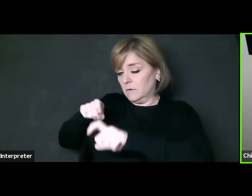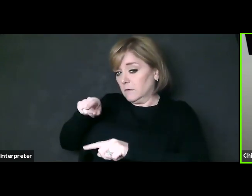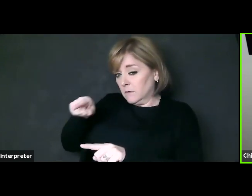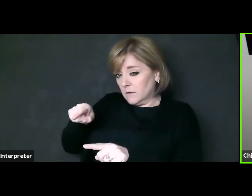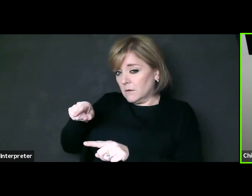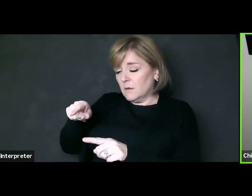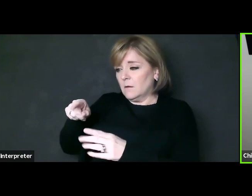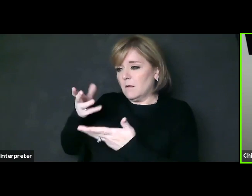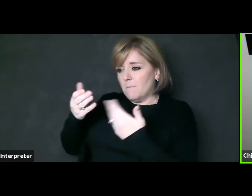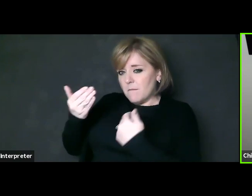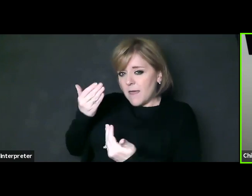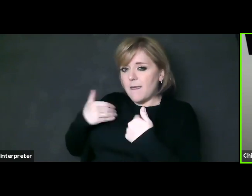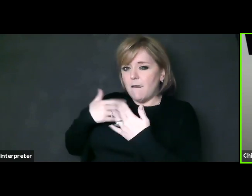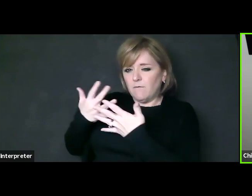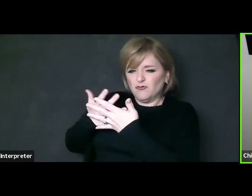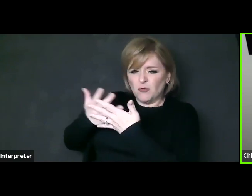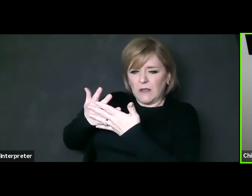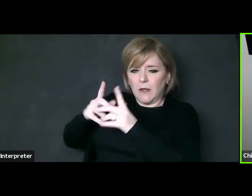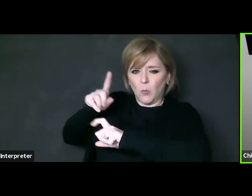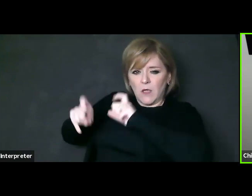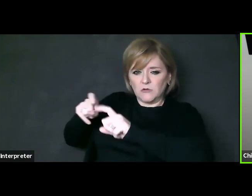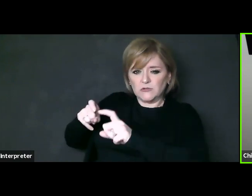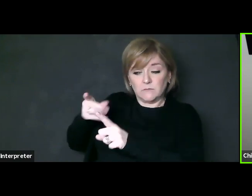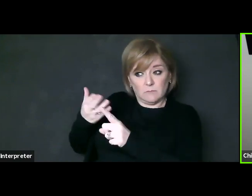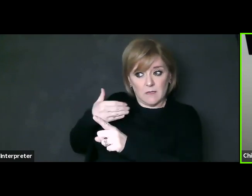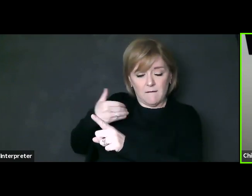responding to may have COVID-19.